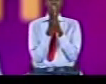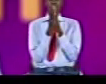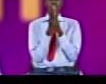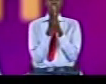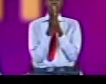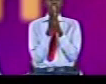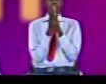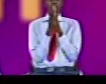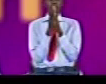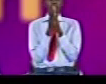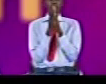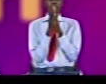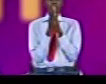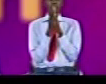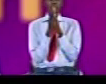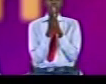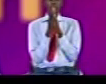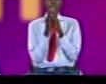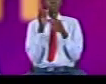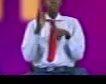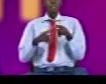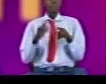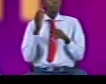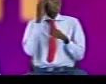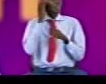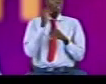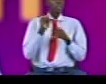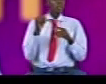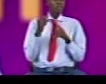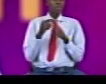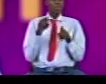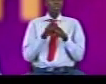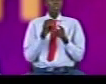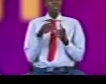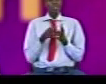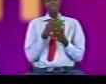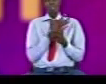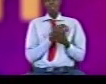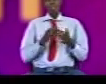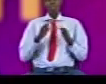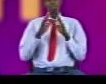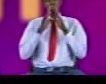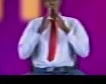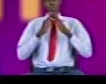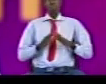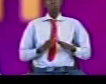You cannot listen to a message like this and keep quiet.